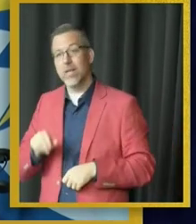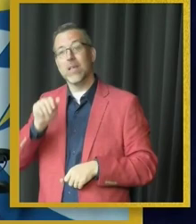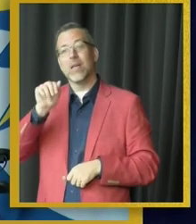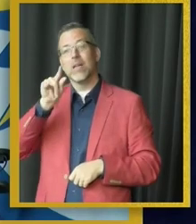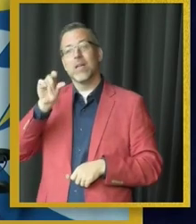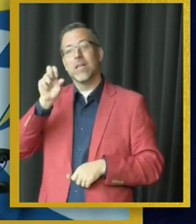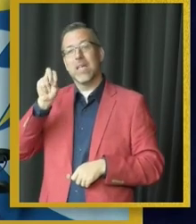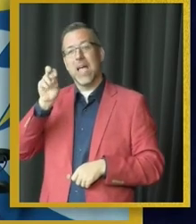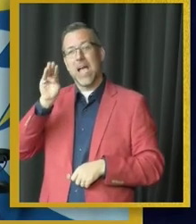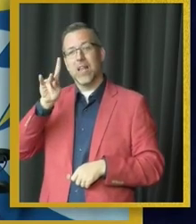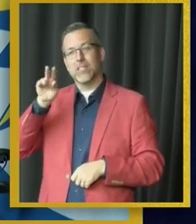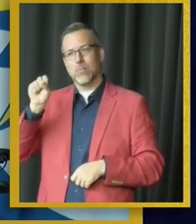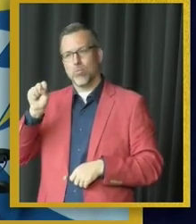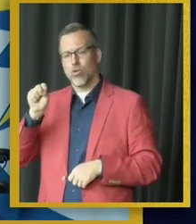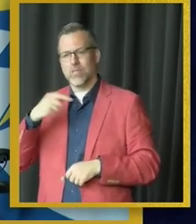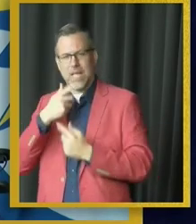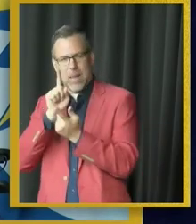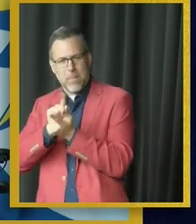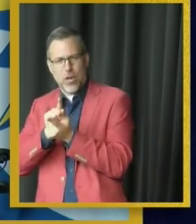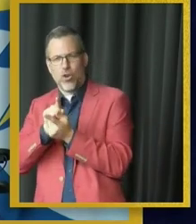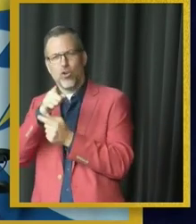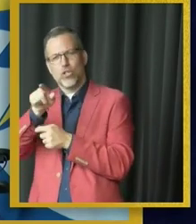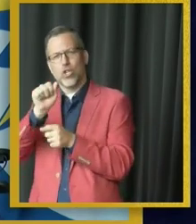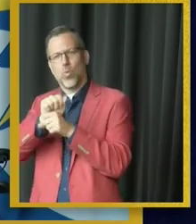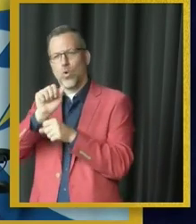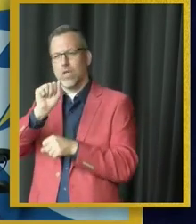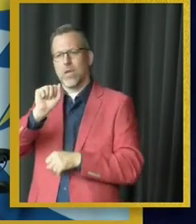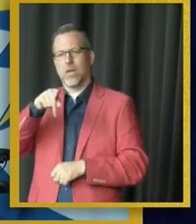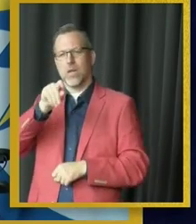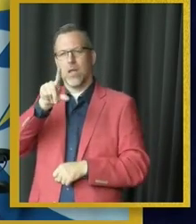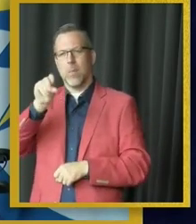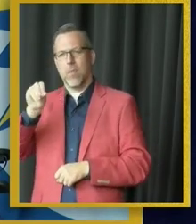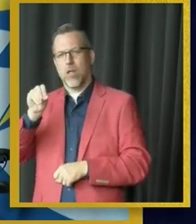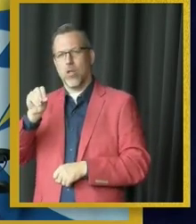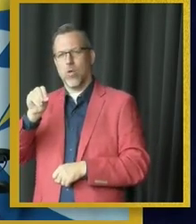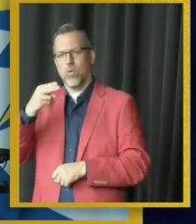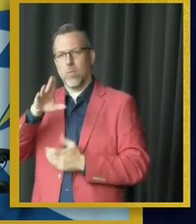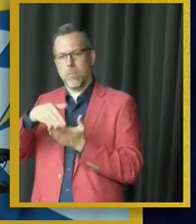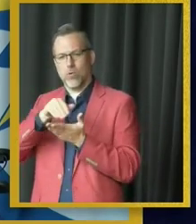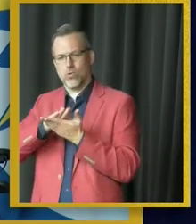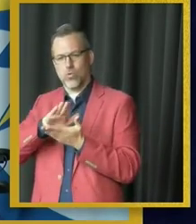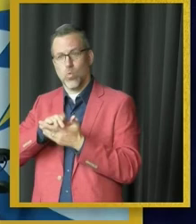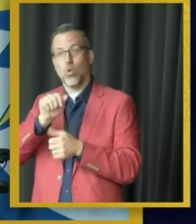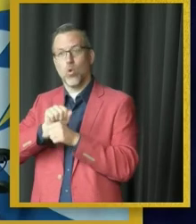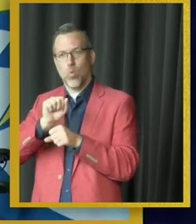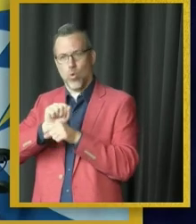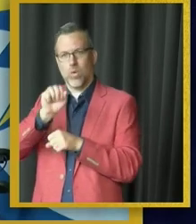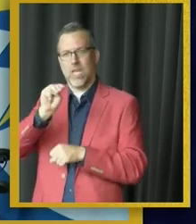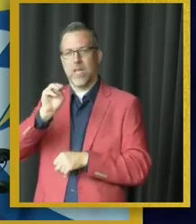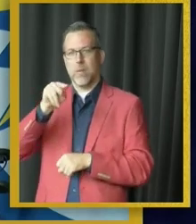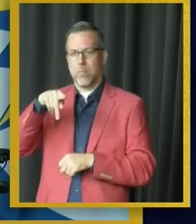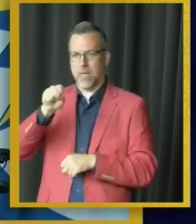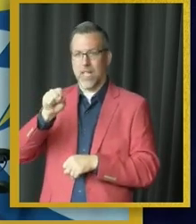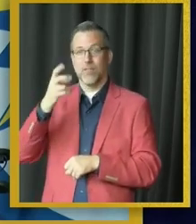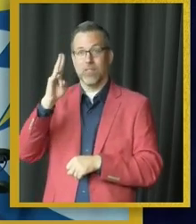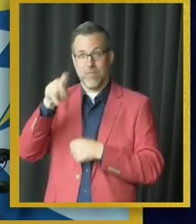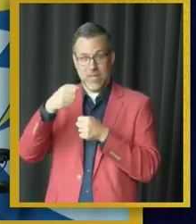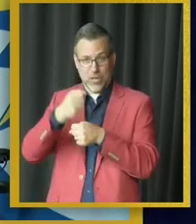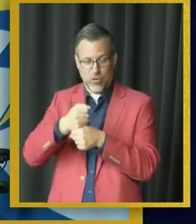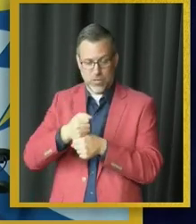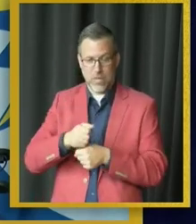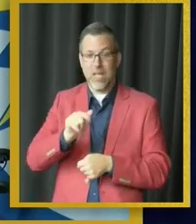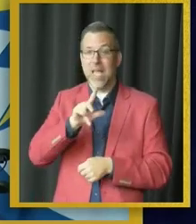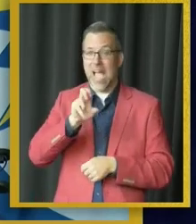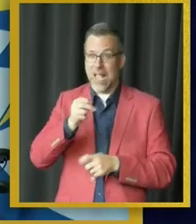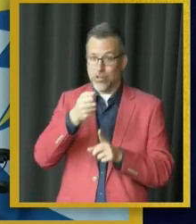Brooks, a teacher at Apollo Middle School who'd been with, has been with MNPS for 17 years. Allison and her husband found